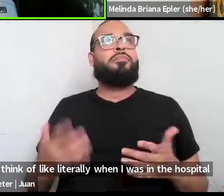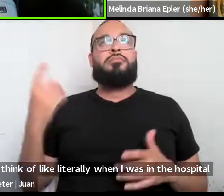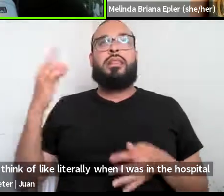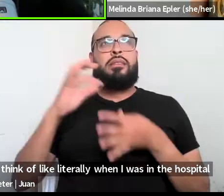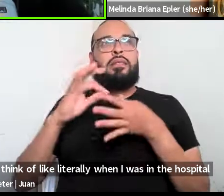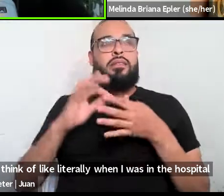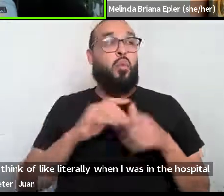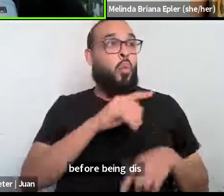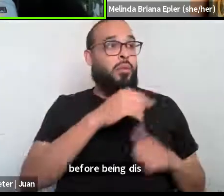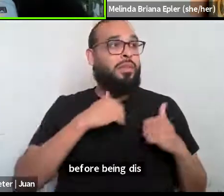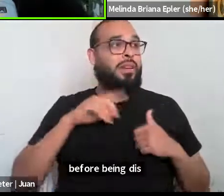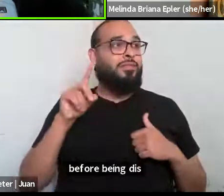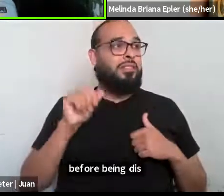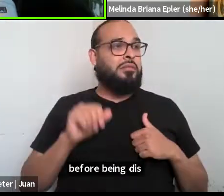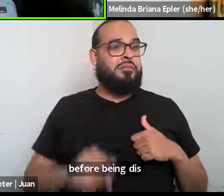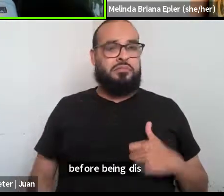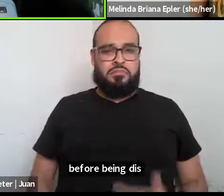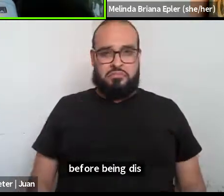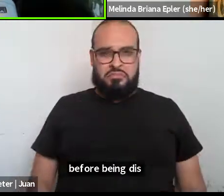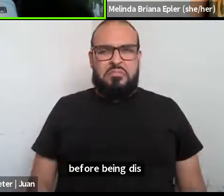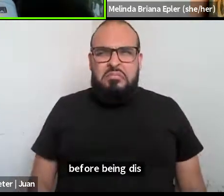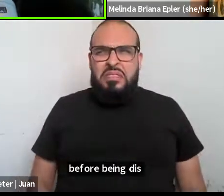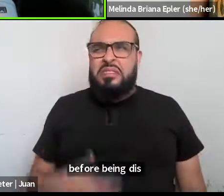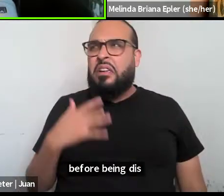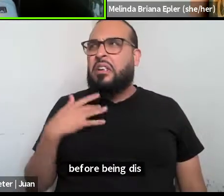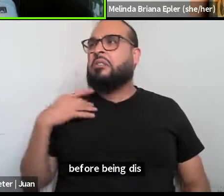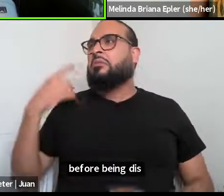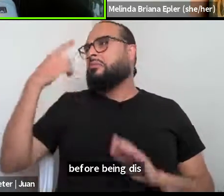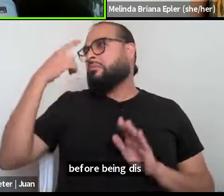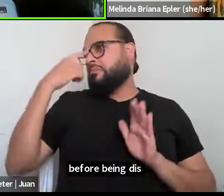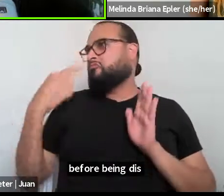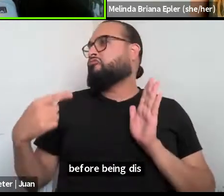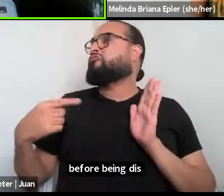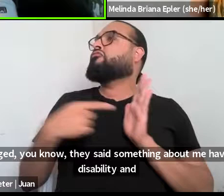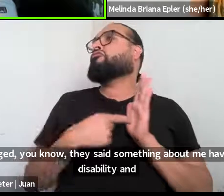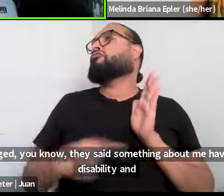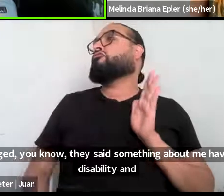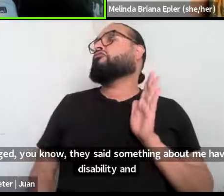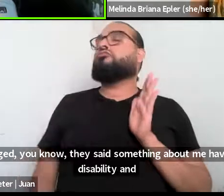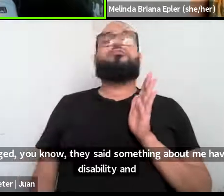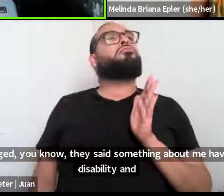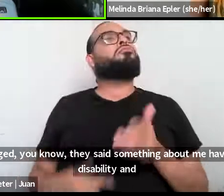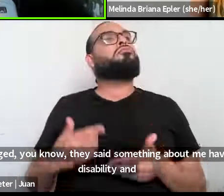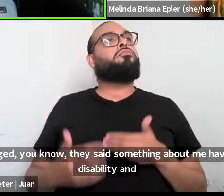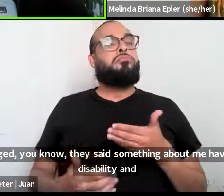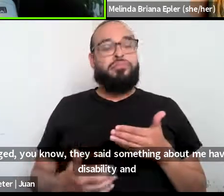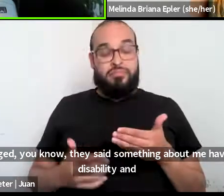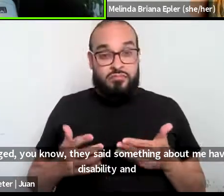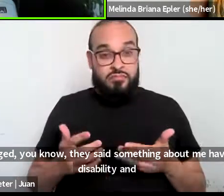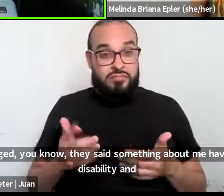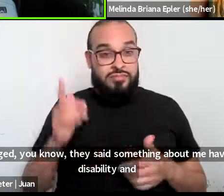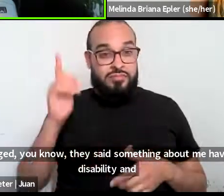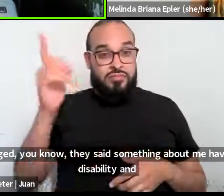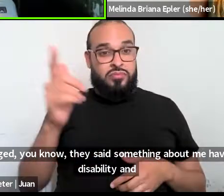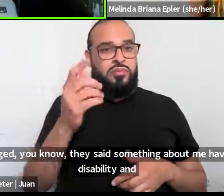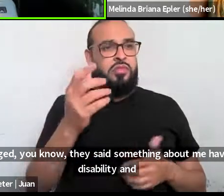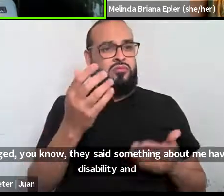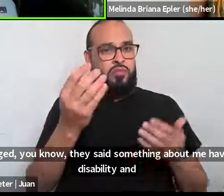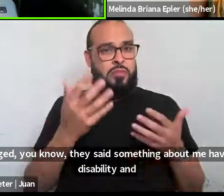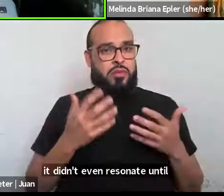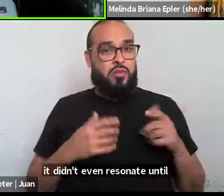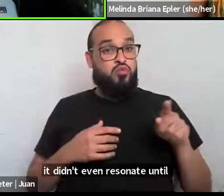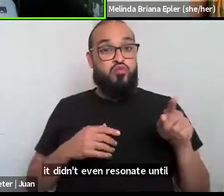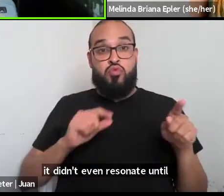having a disability and it didn't even resonate. until they told me I was eligible for